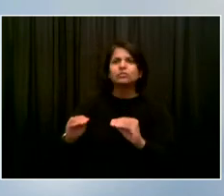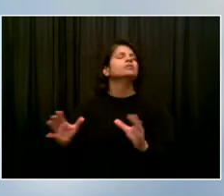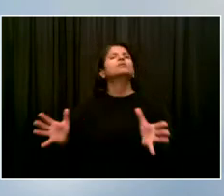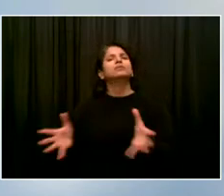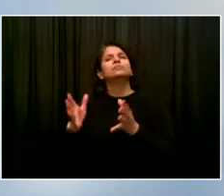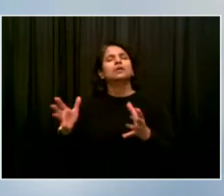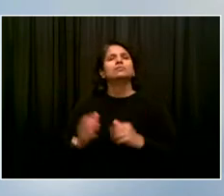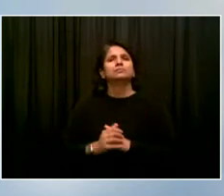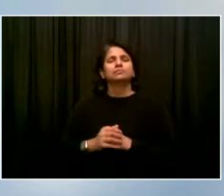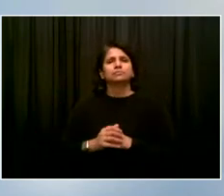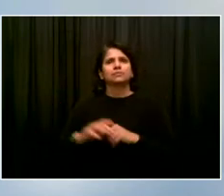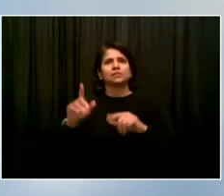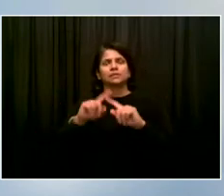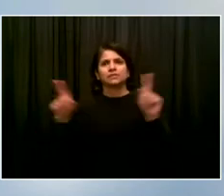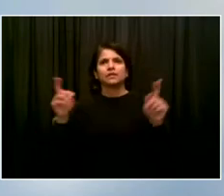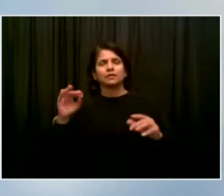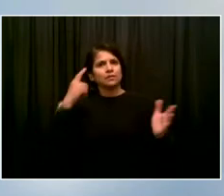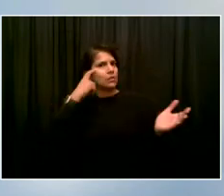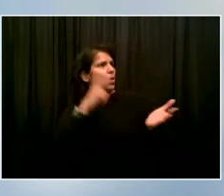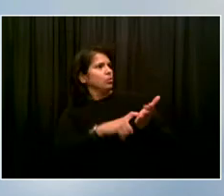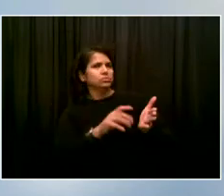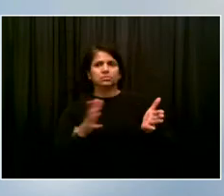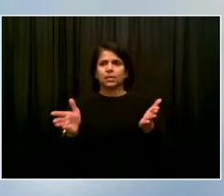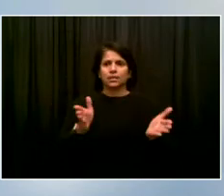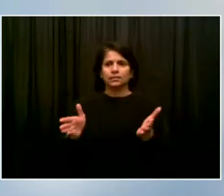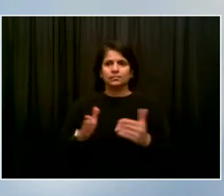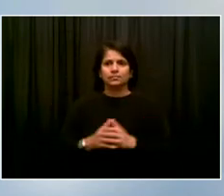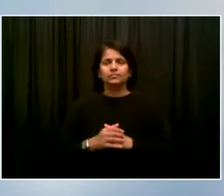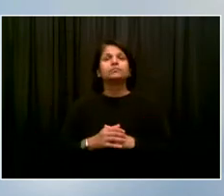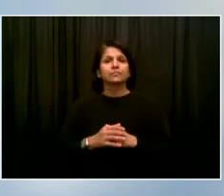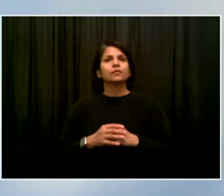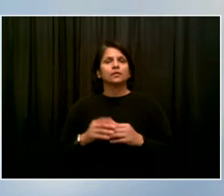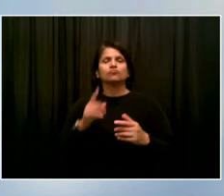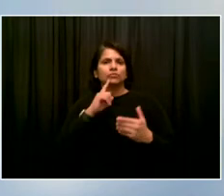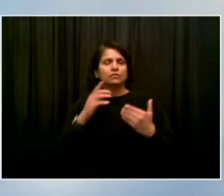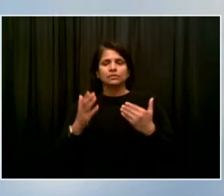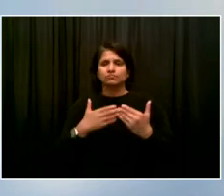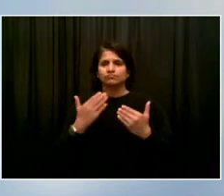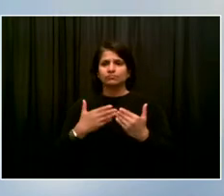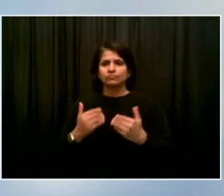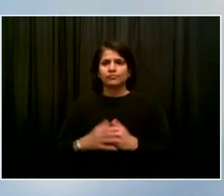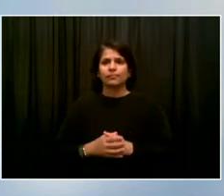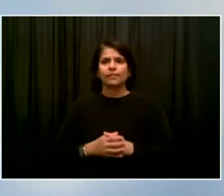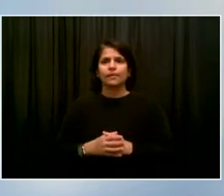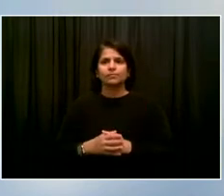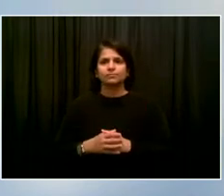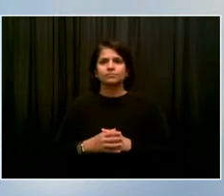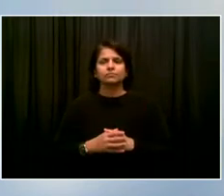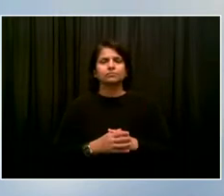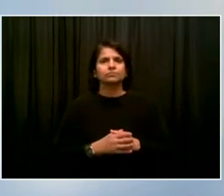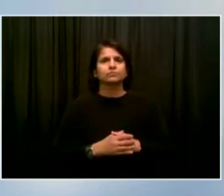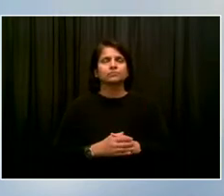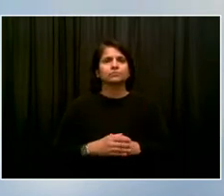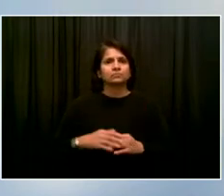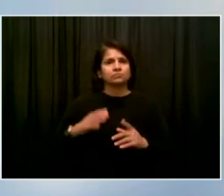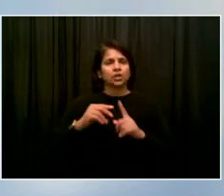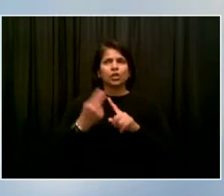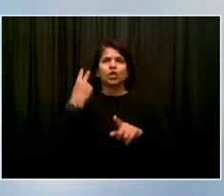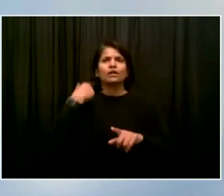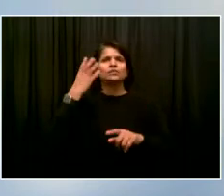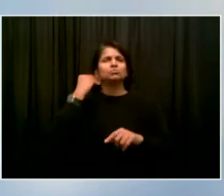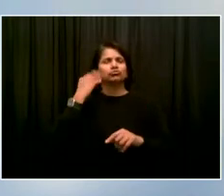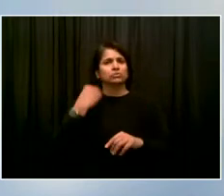right away. As a clinical social worker myself, I've seen the psychological impact school closures